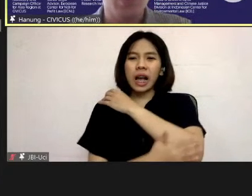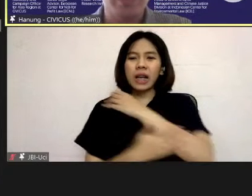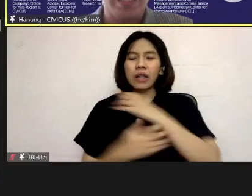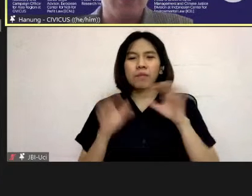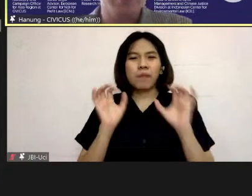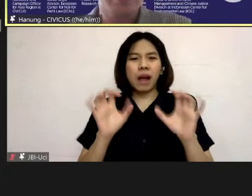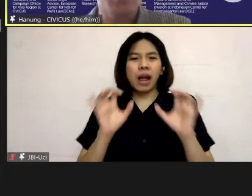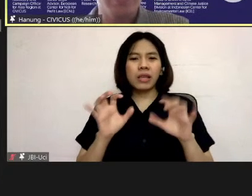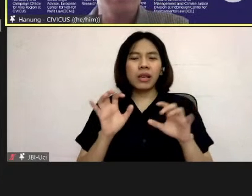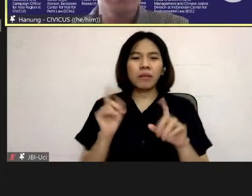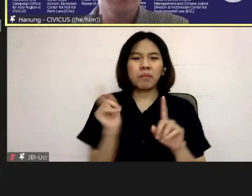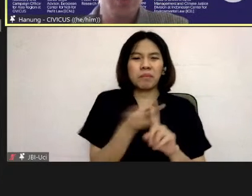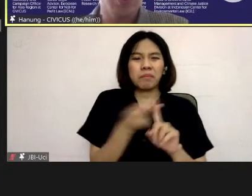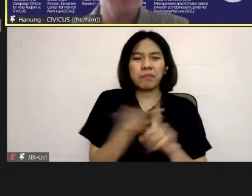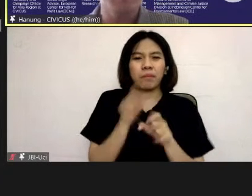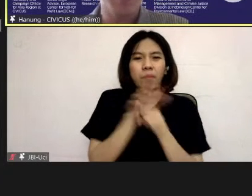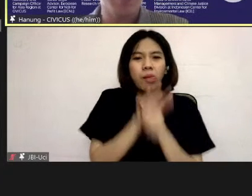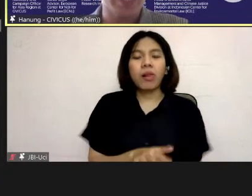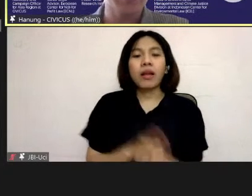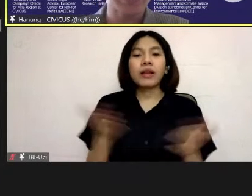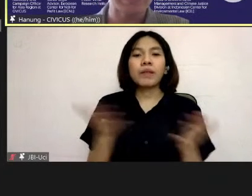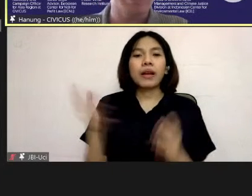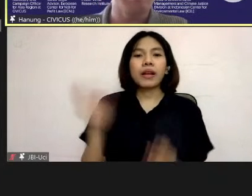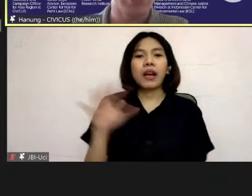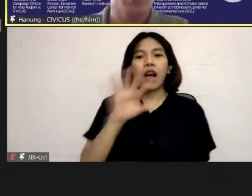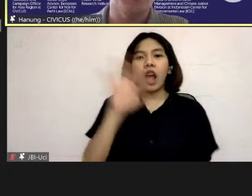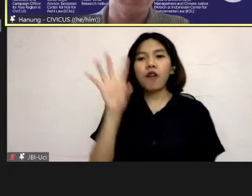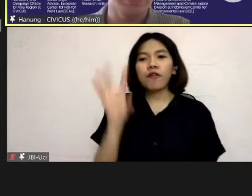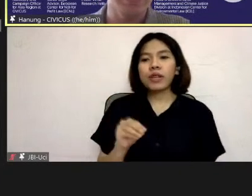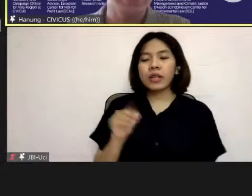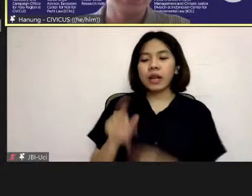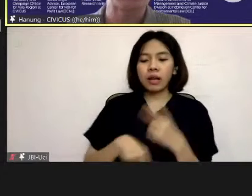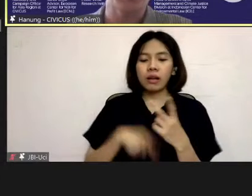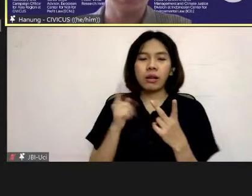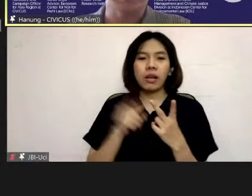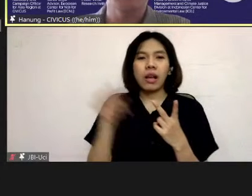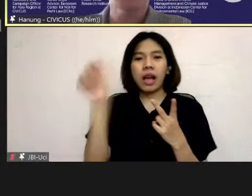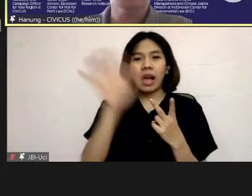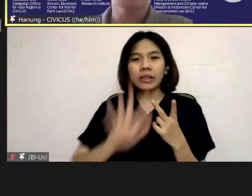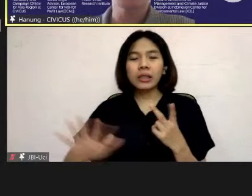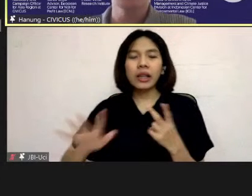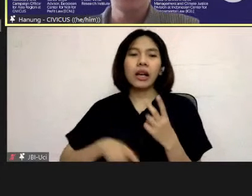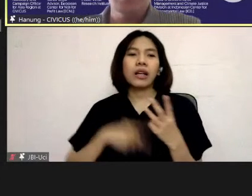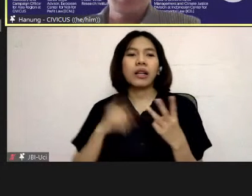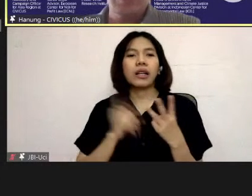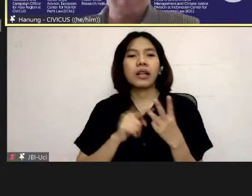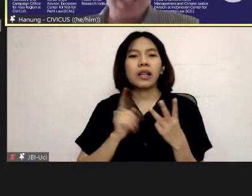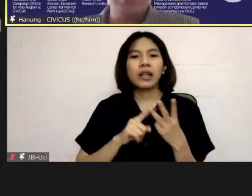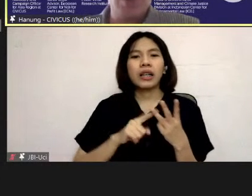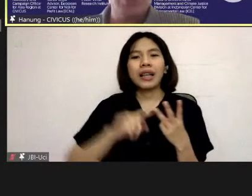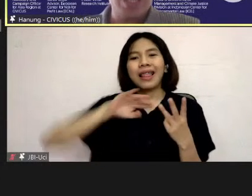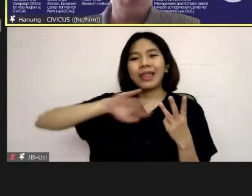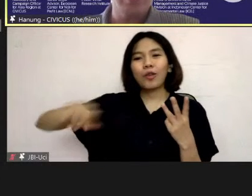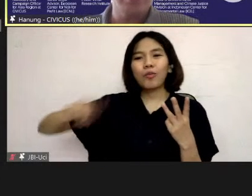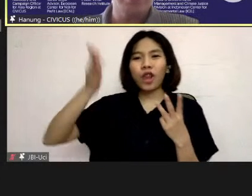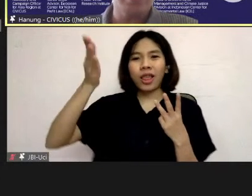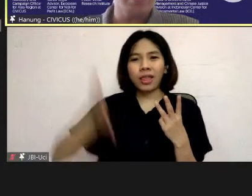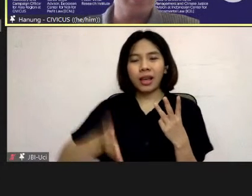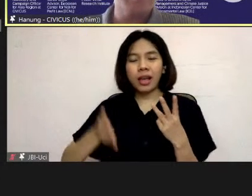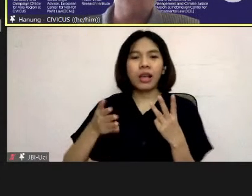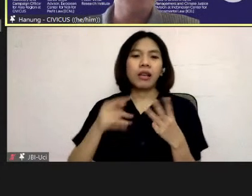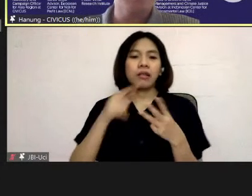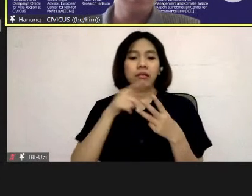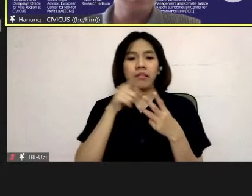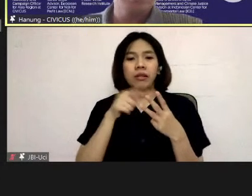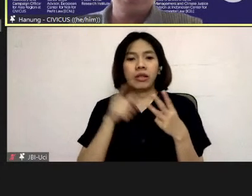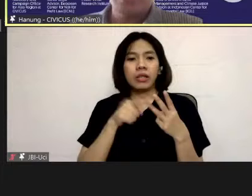and North Africa, with 2 of them are actually member of G20. So based on